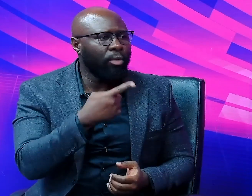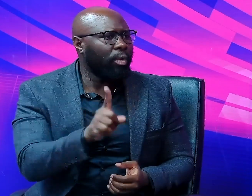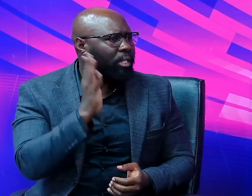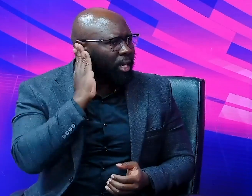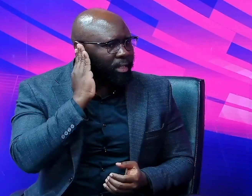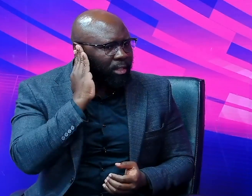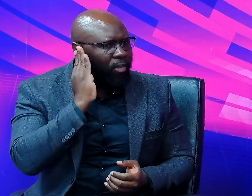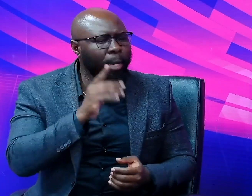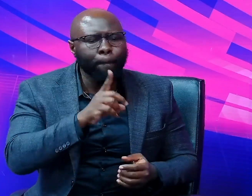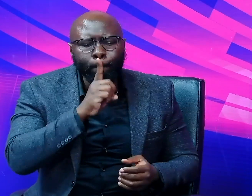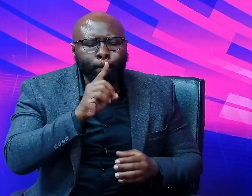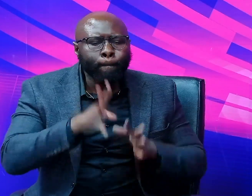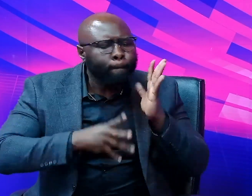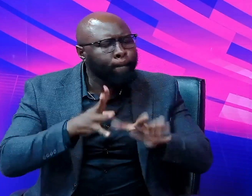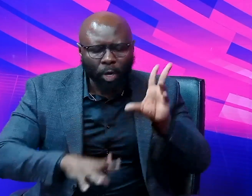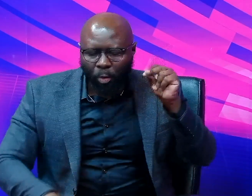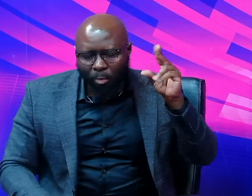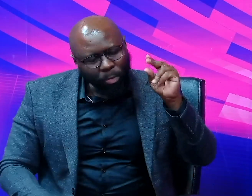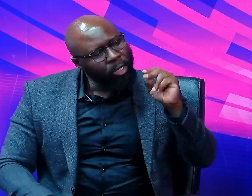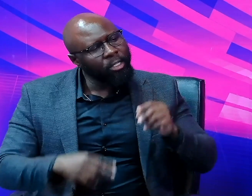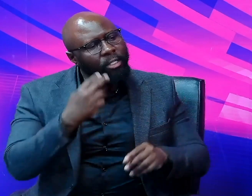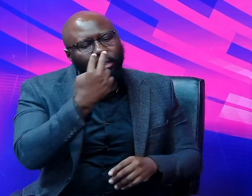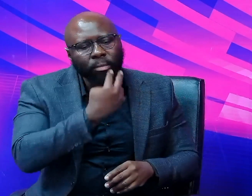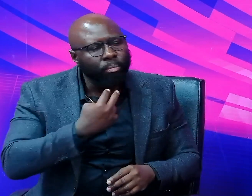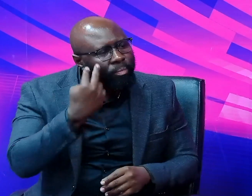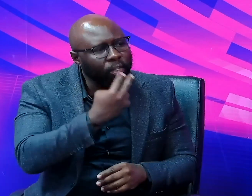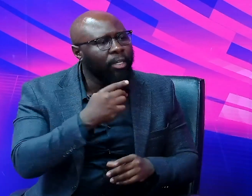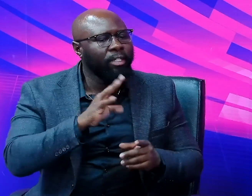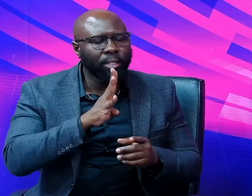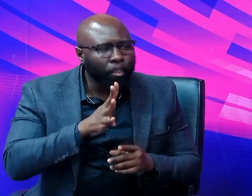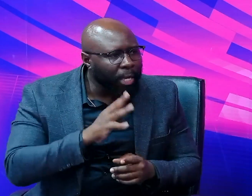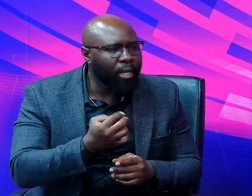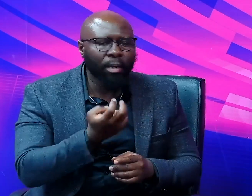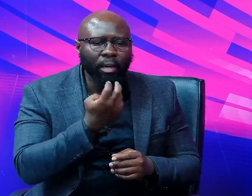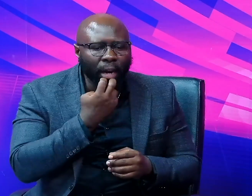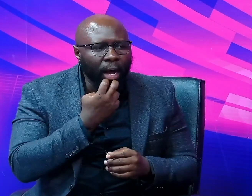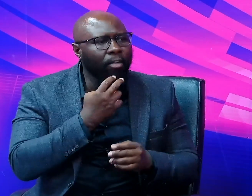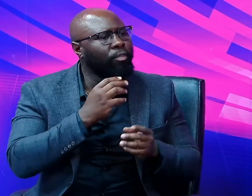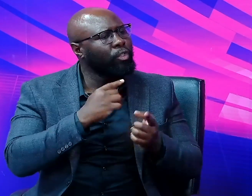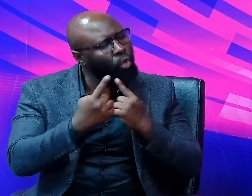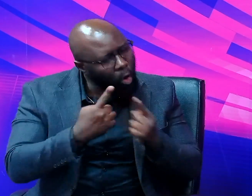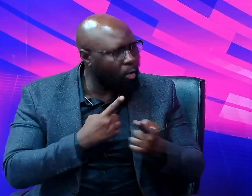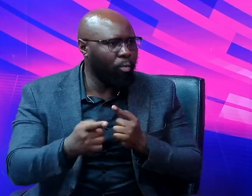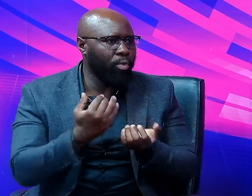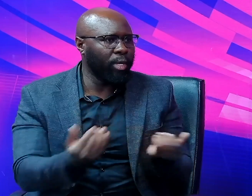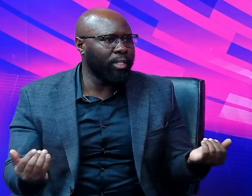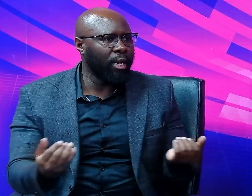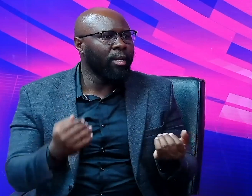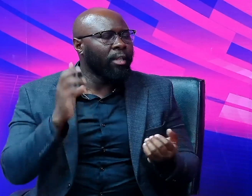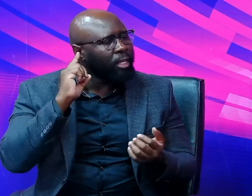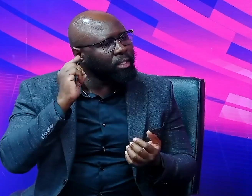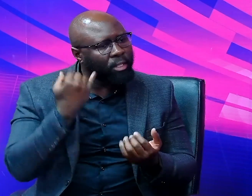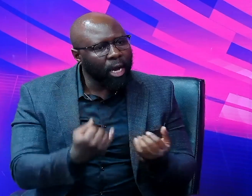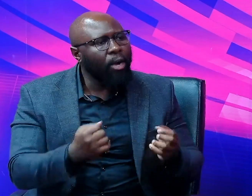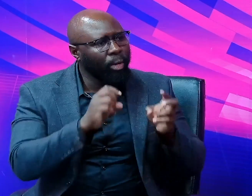and all that. Not just signing when you're closing your mouth. No, the mouth has to move when you're laughing, when you're